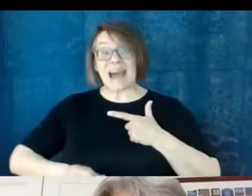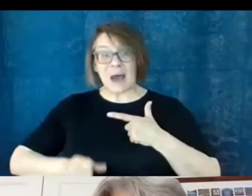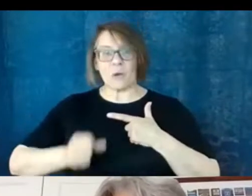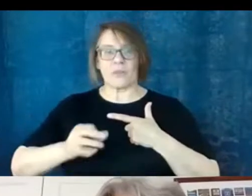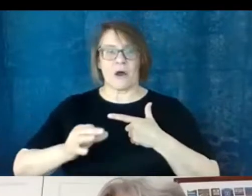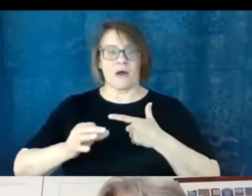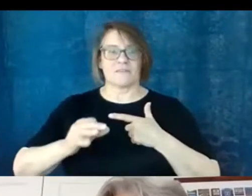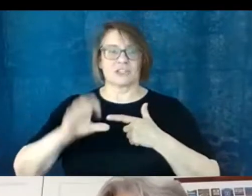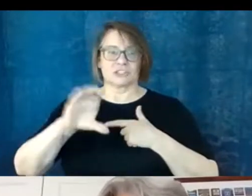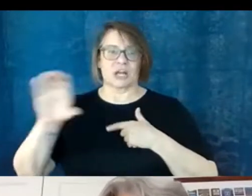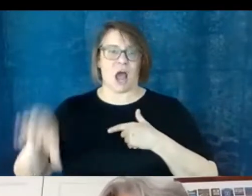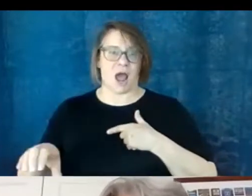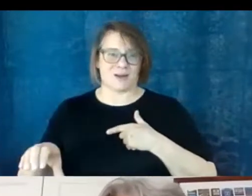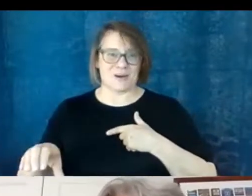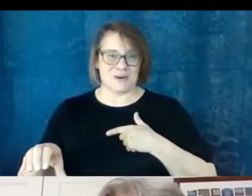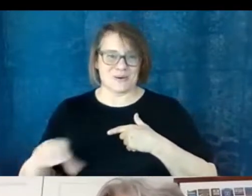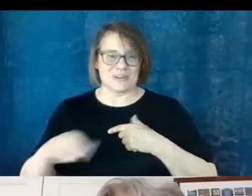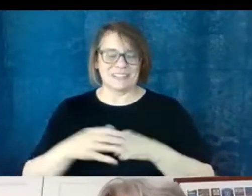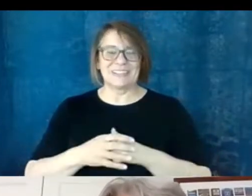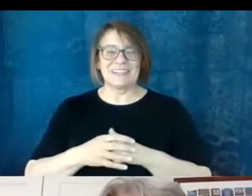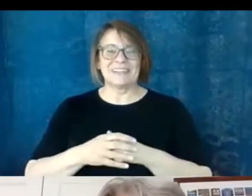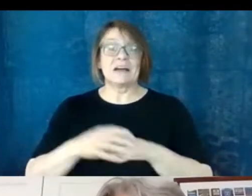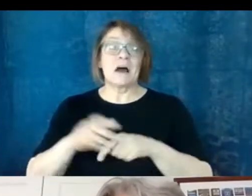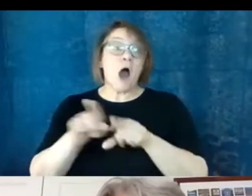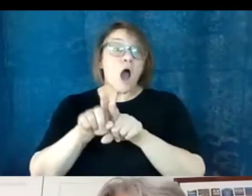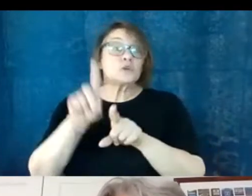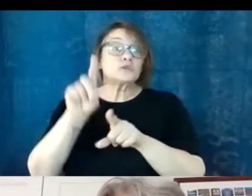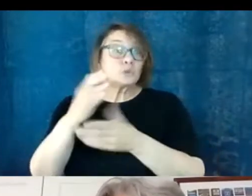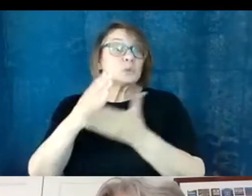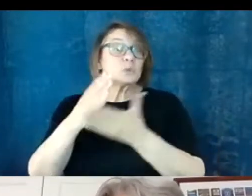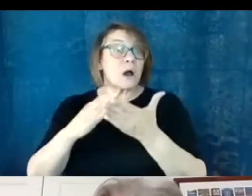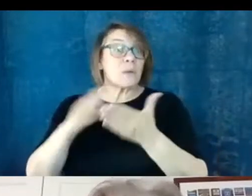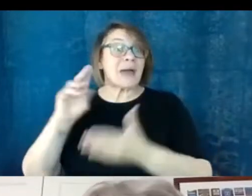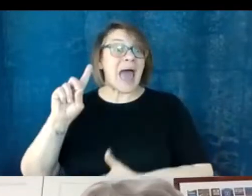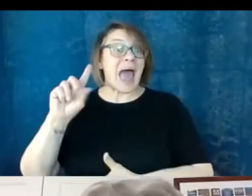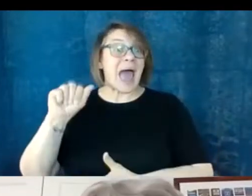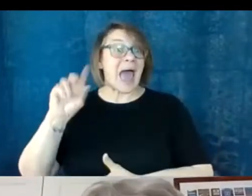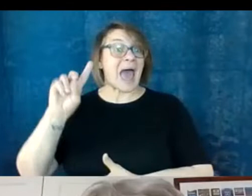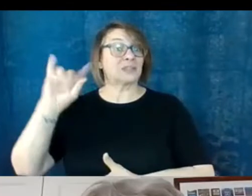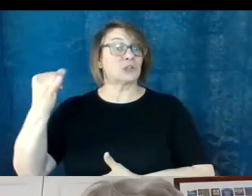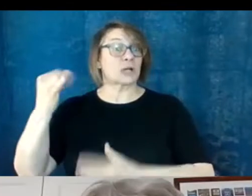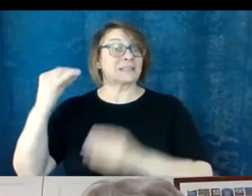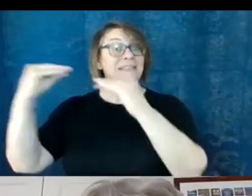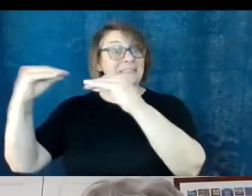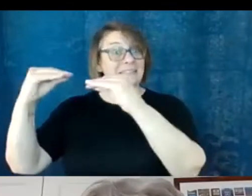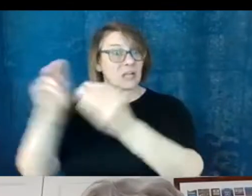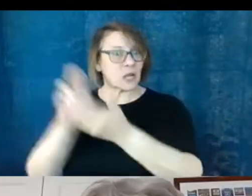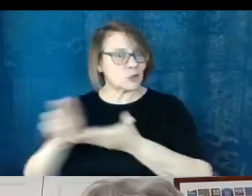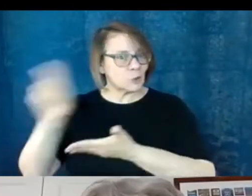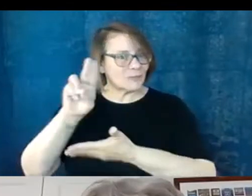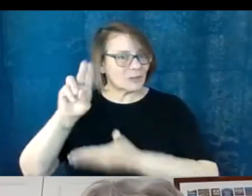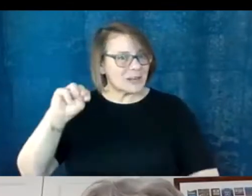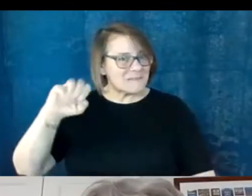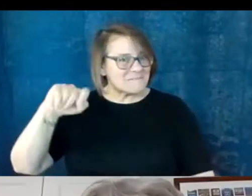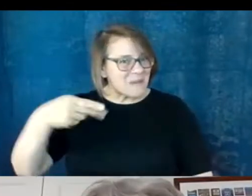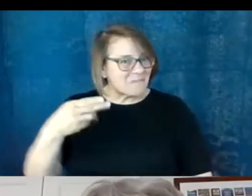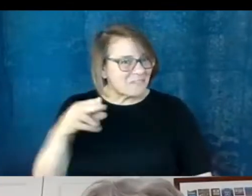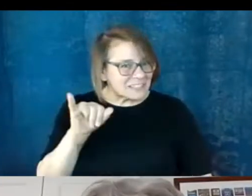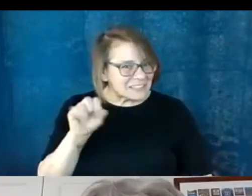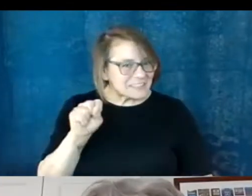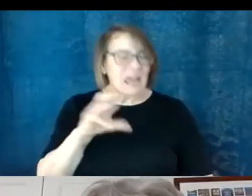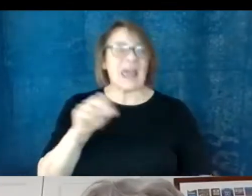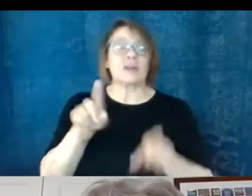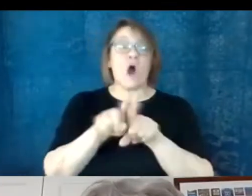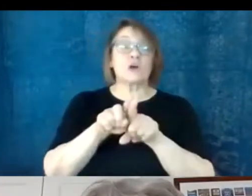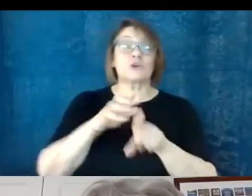Chicago. I also do some adjunct teaching at the University of Memphis, and also my